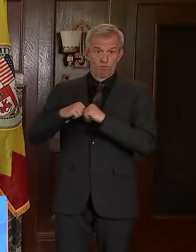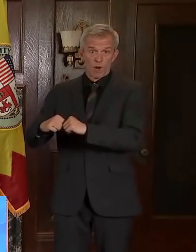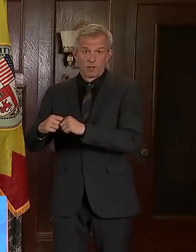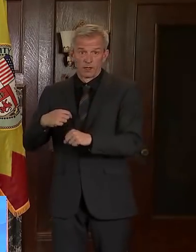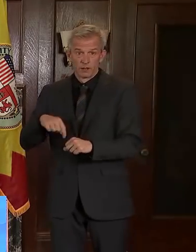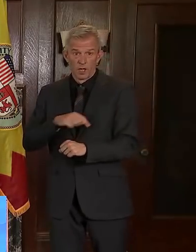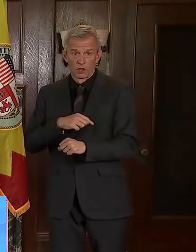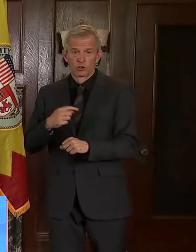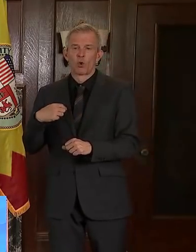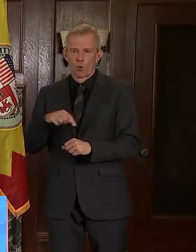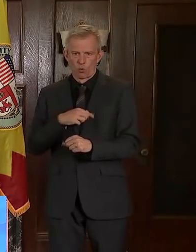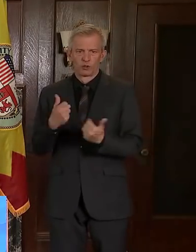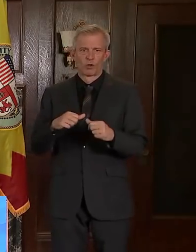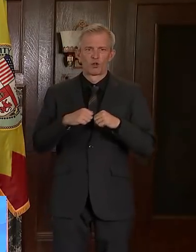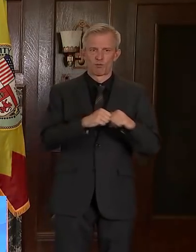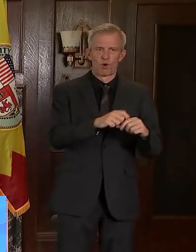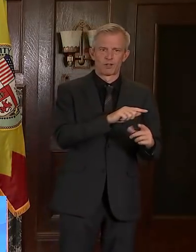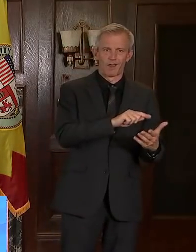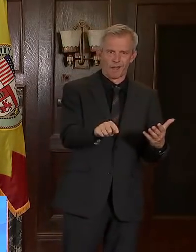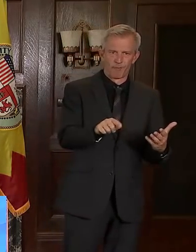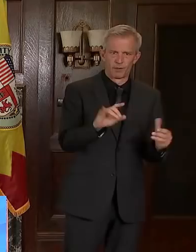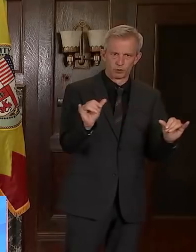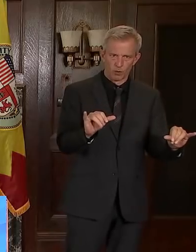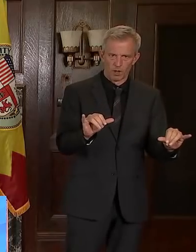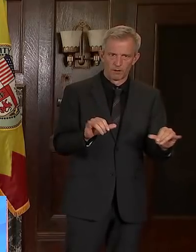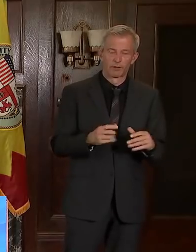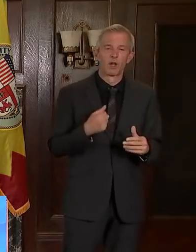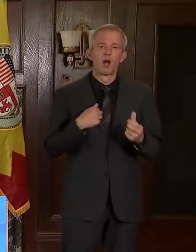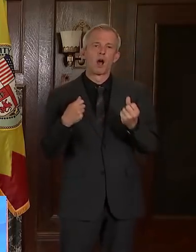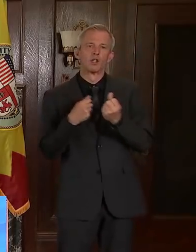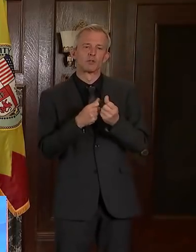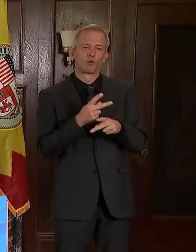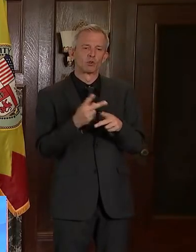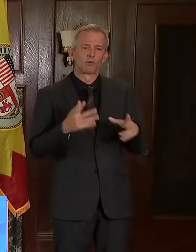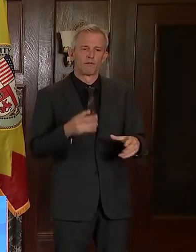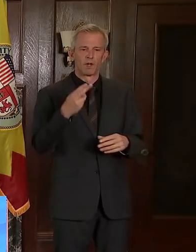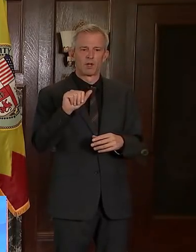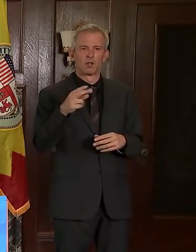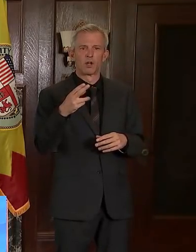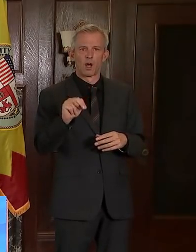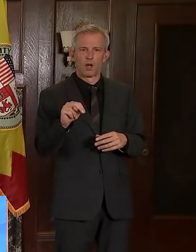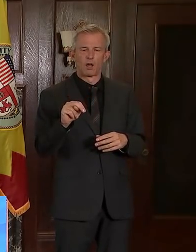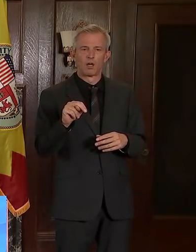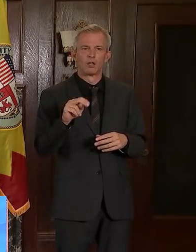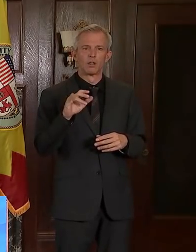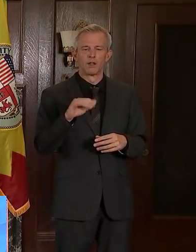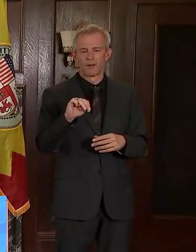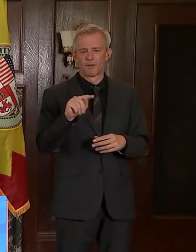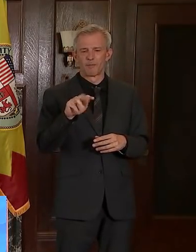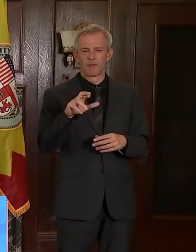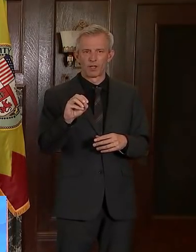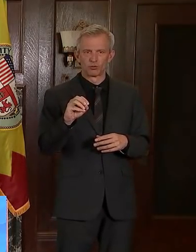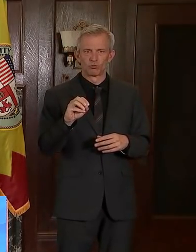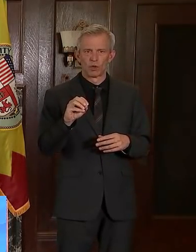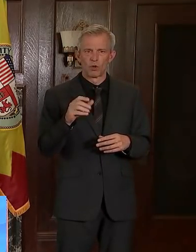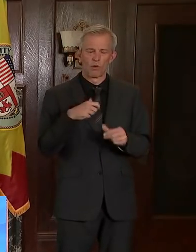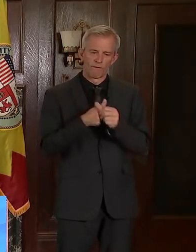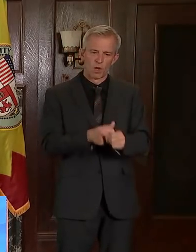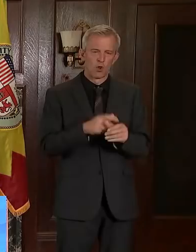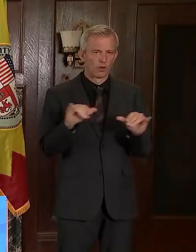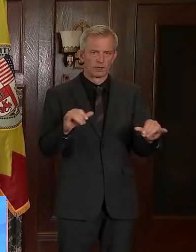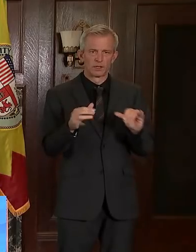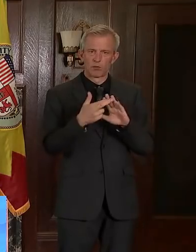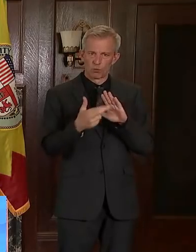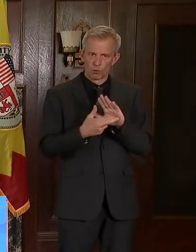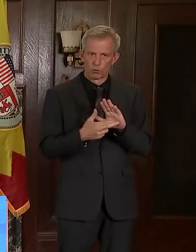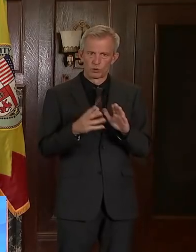well. And I support Supervisor Janice Hahn's request that Metro adopt this for Metro riders as well at our next